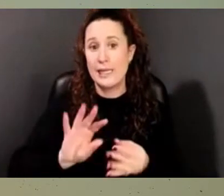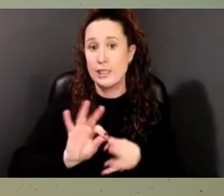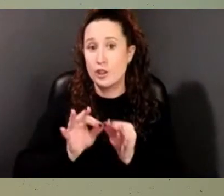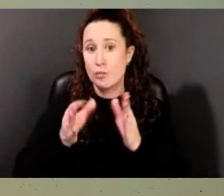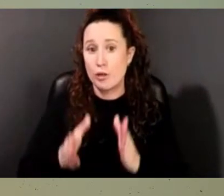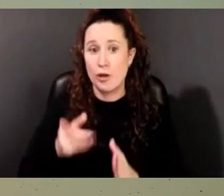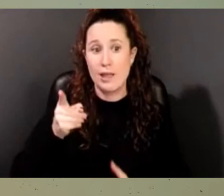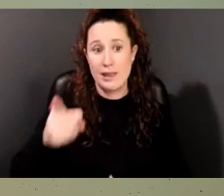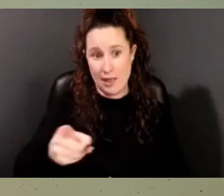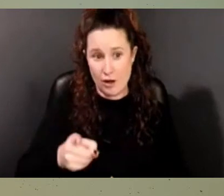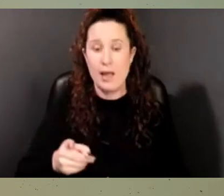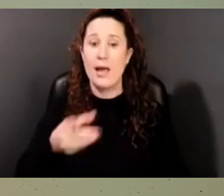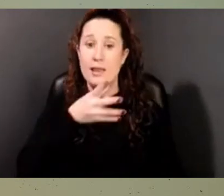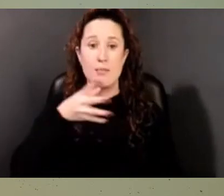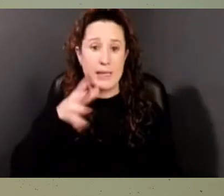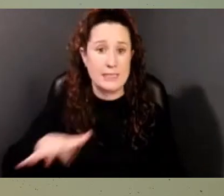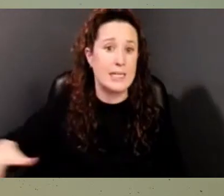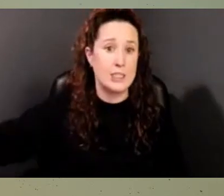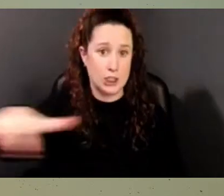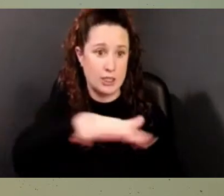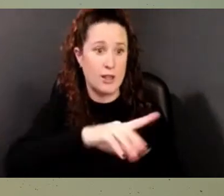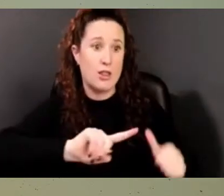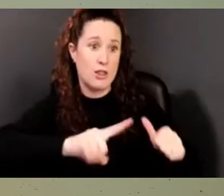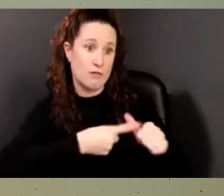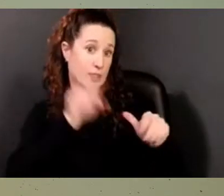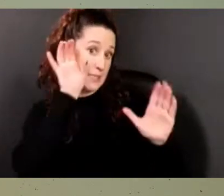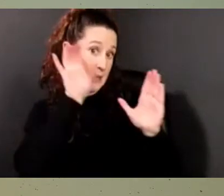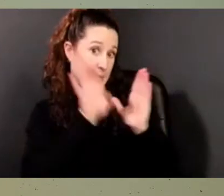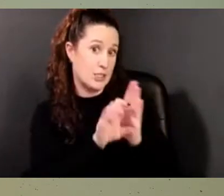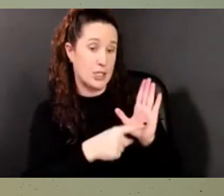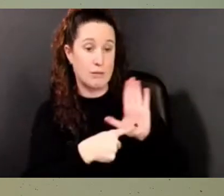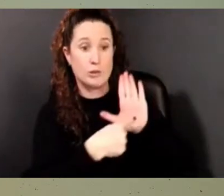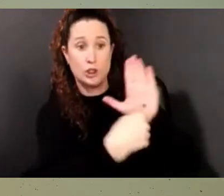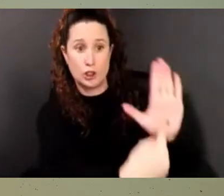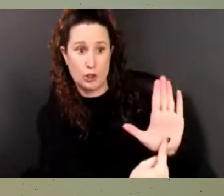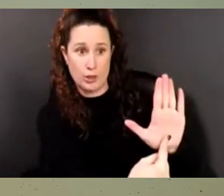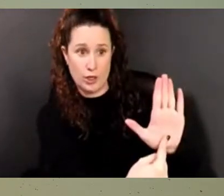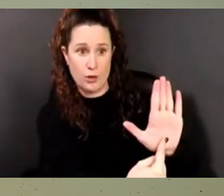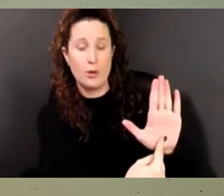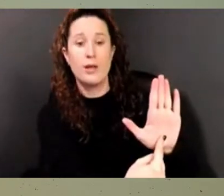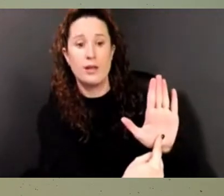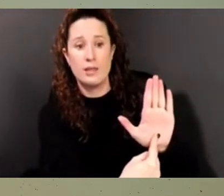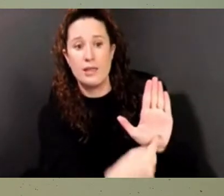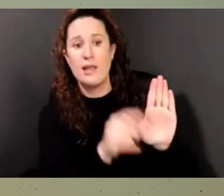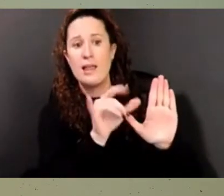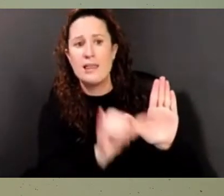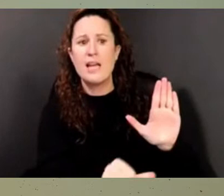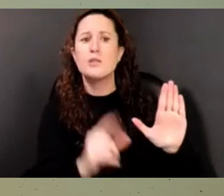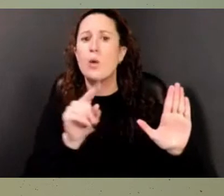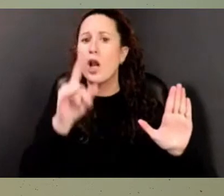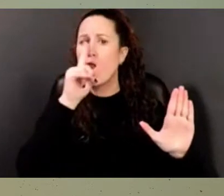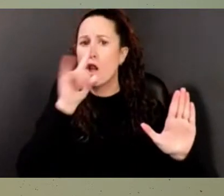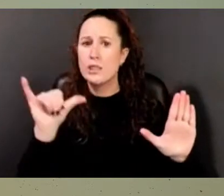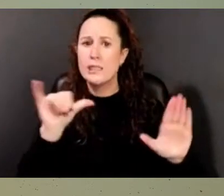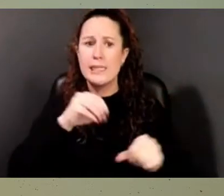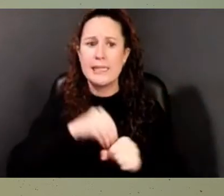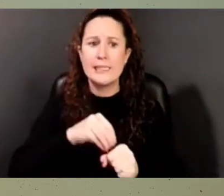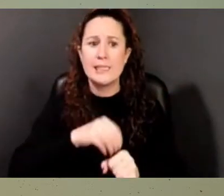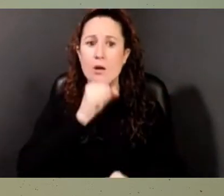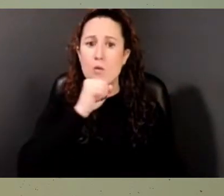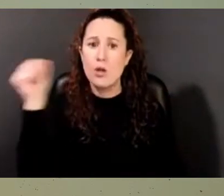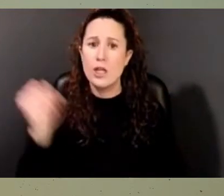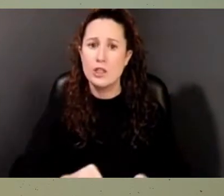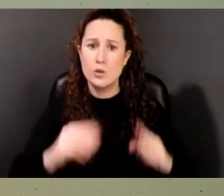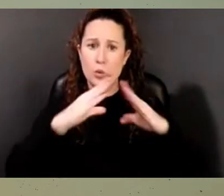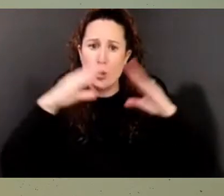And the first image that I'm sharing with you is a look into the interior of the historic house